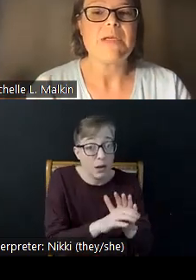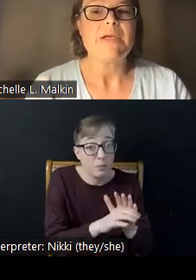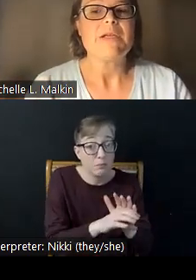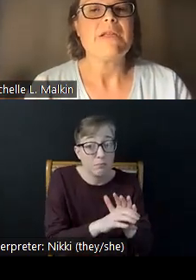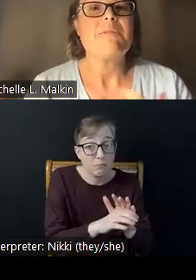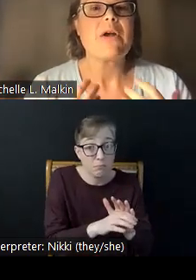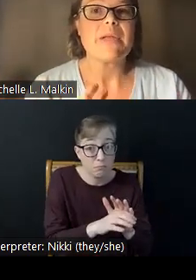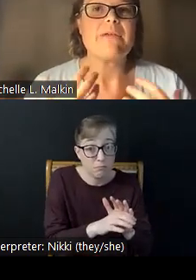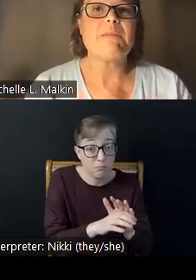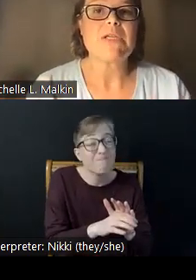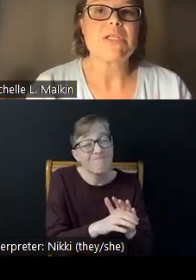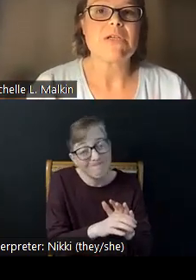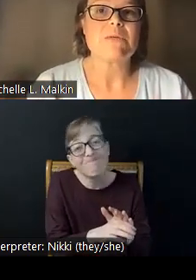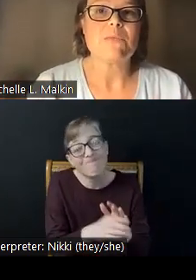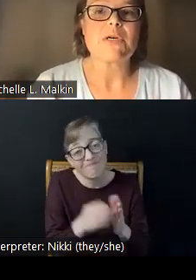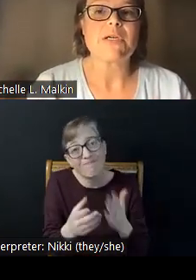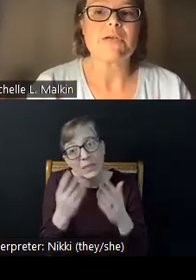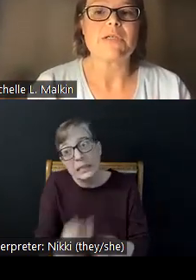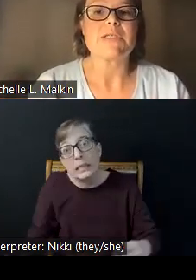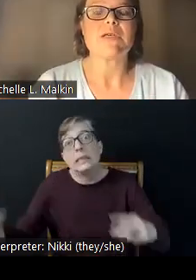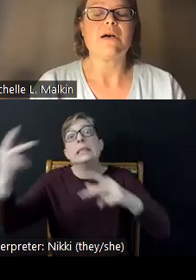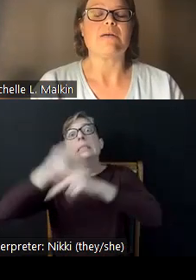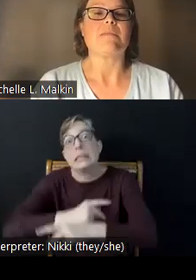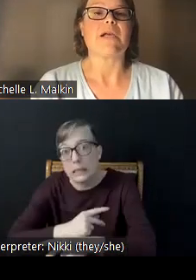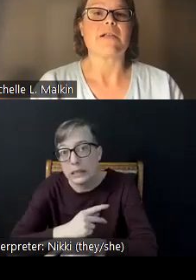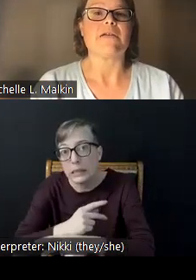problem, then they probably have a much more